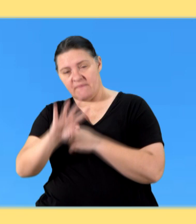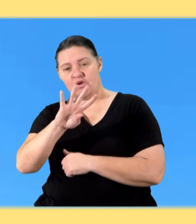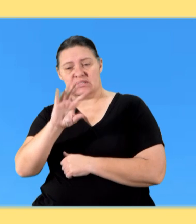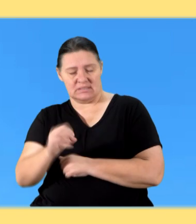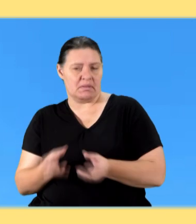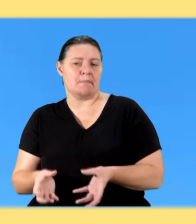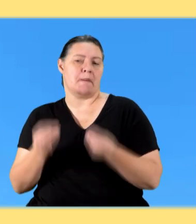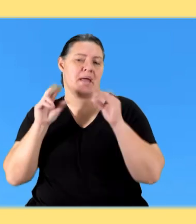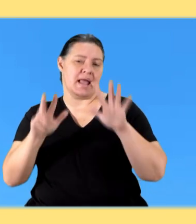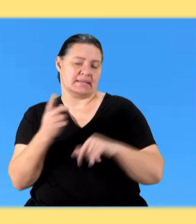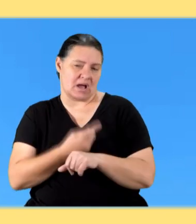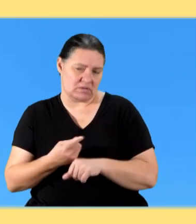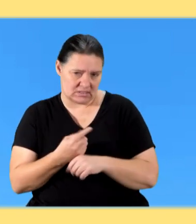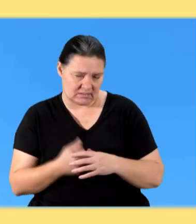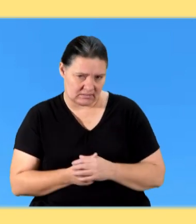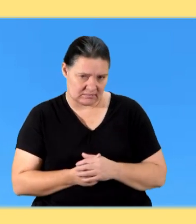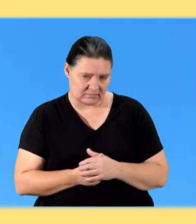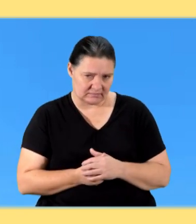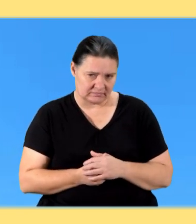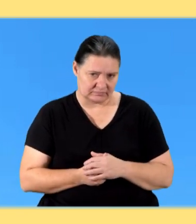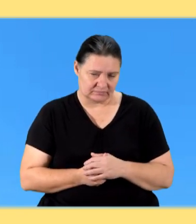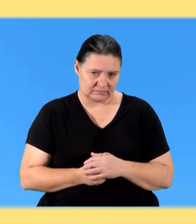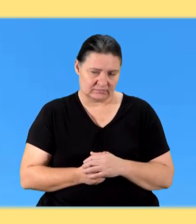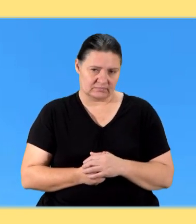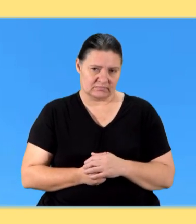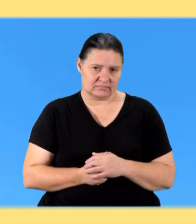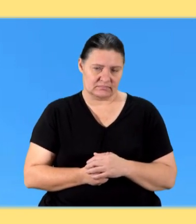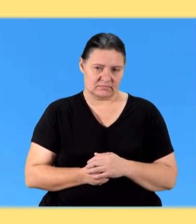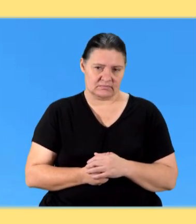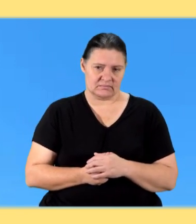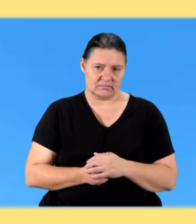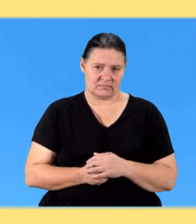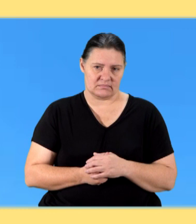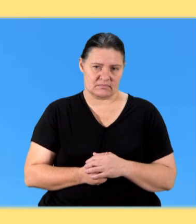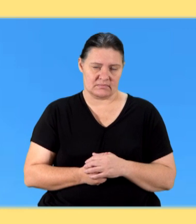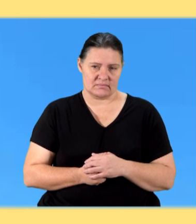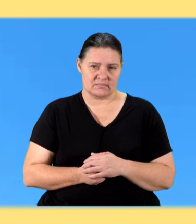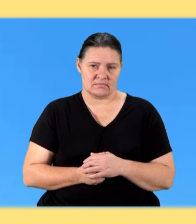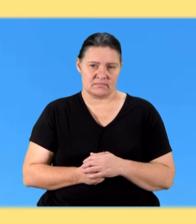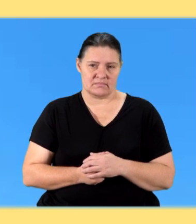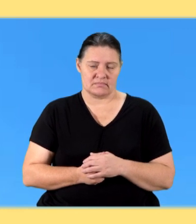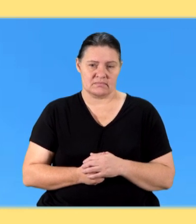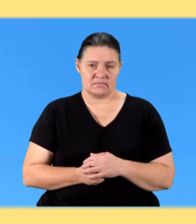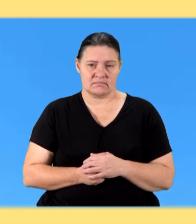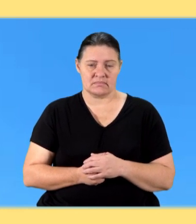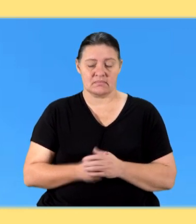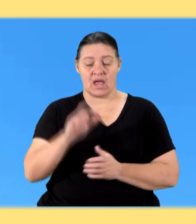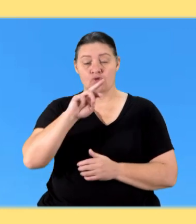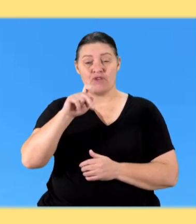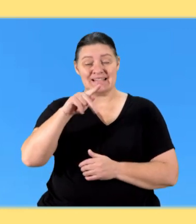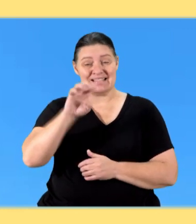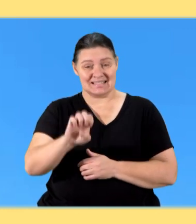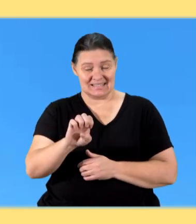normal hours, which is 40. 48 minus 40, that is how I got the 8 hours.